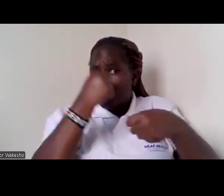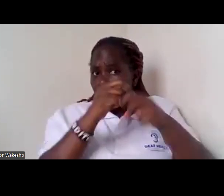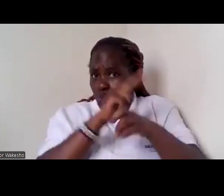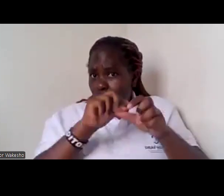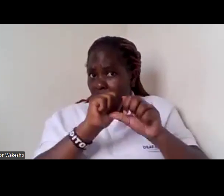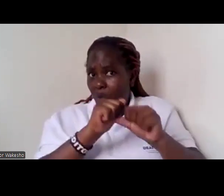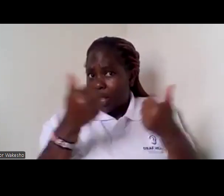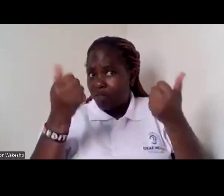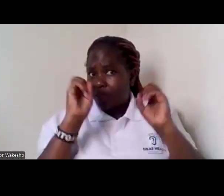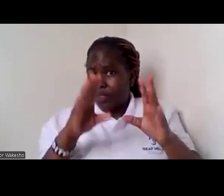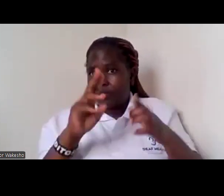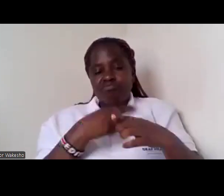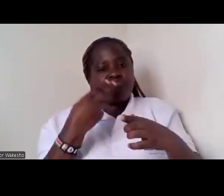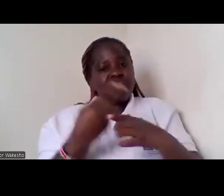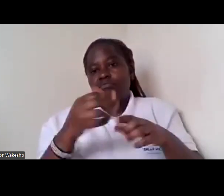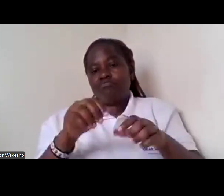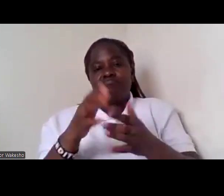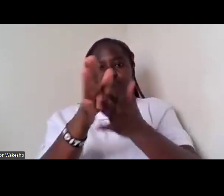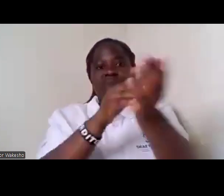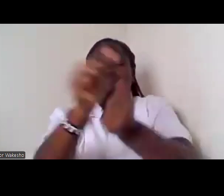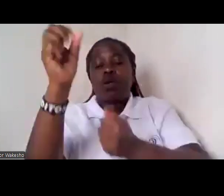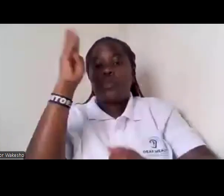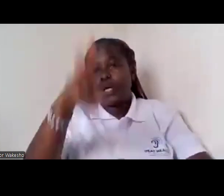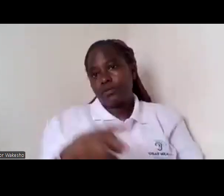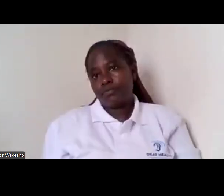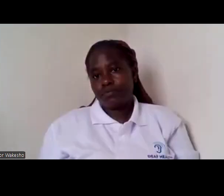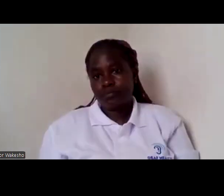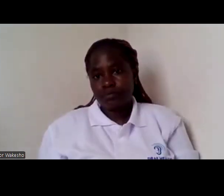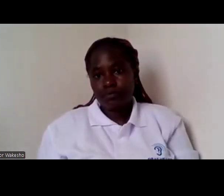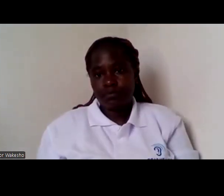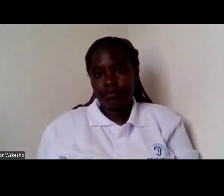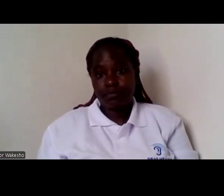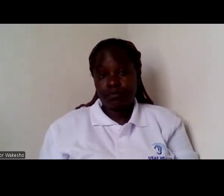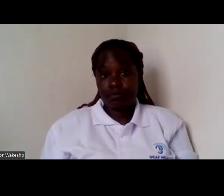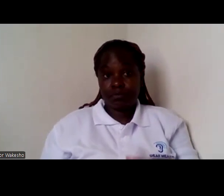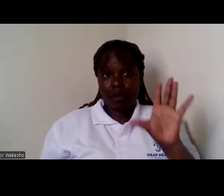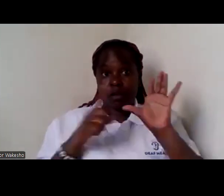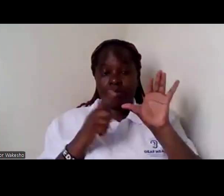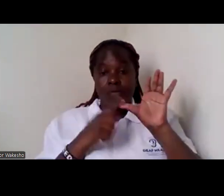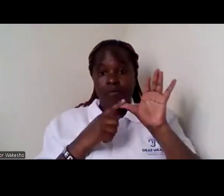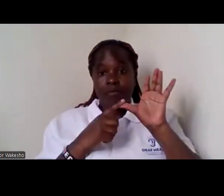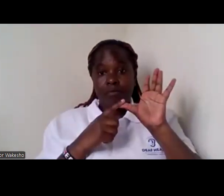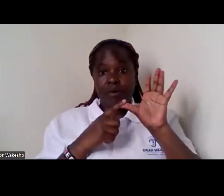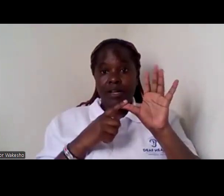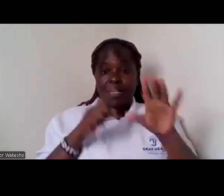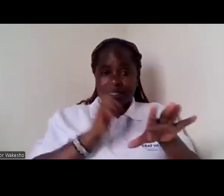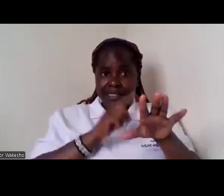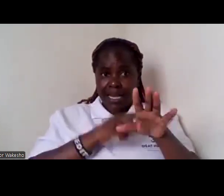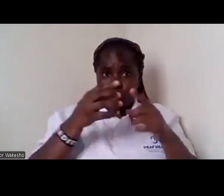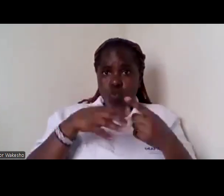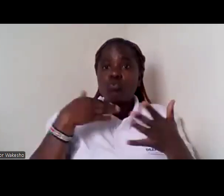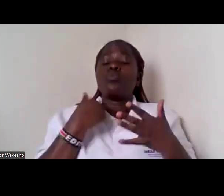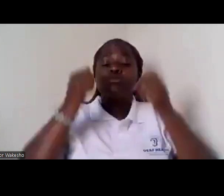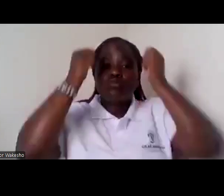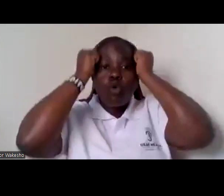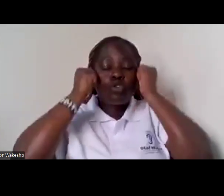not squeezed out the air at the top. Number 5, unroll the condom all the way to the base of